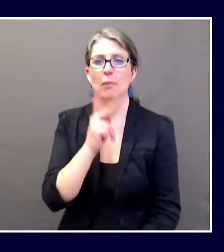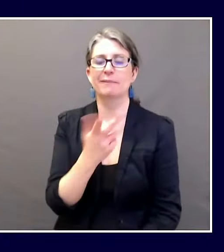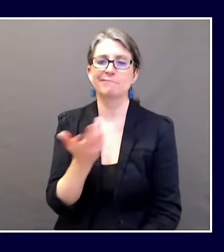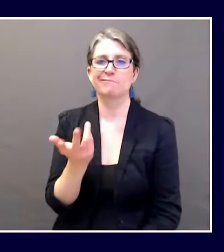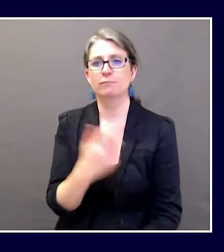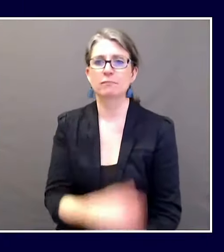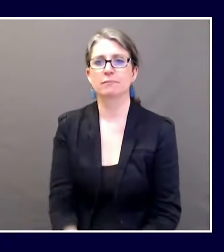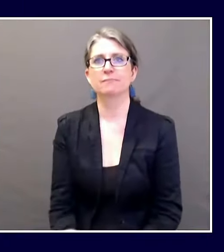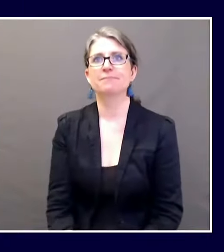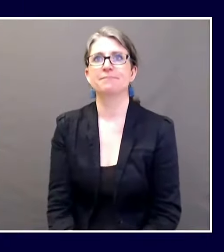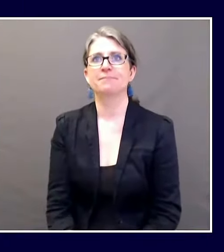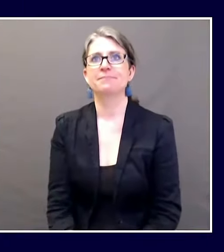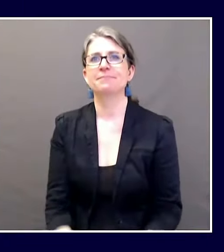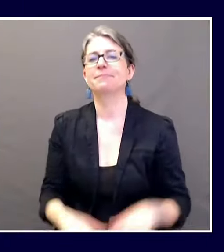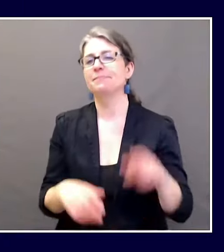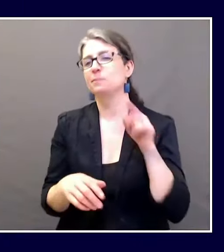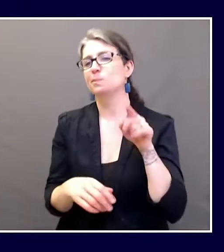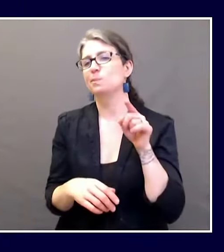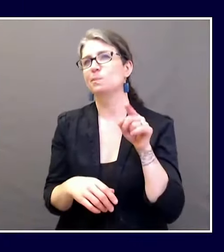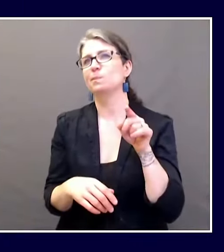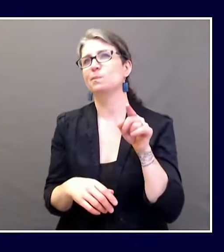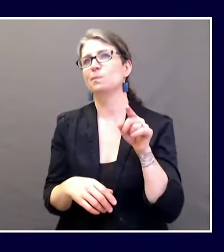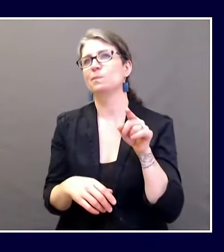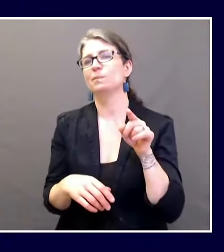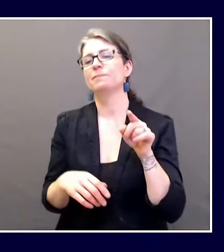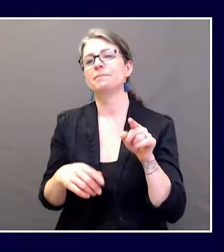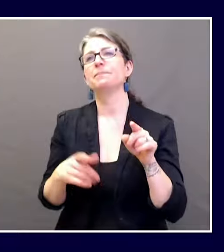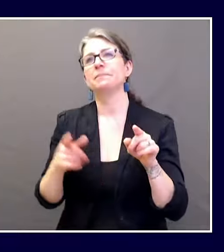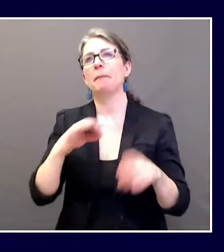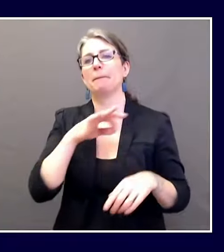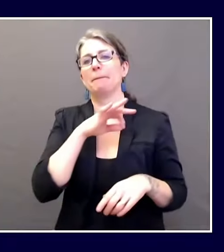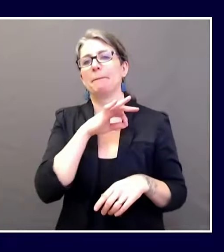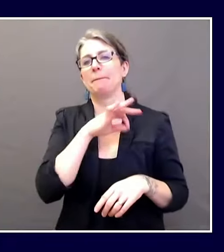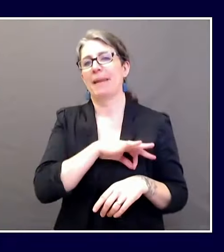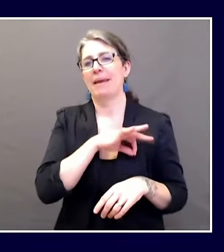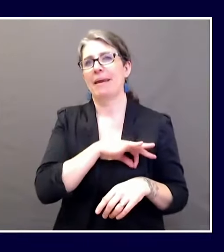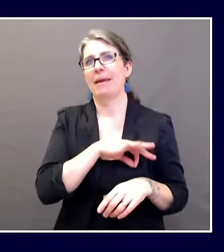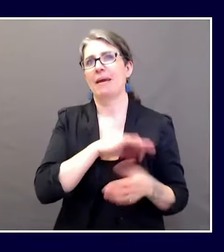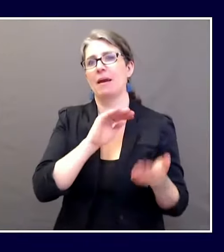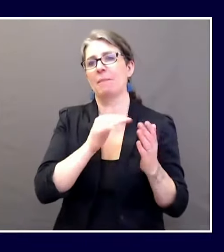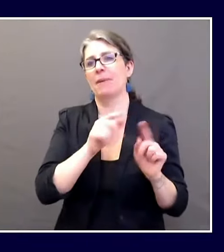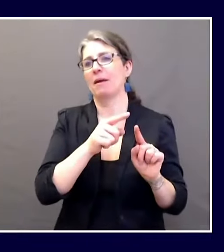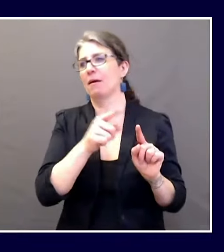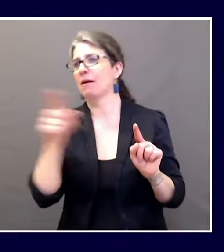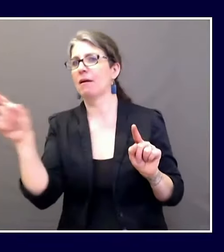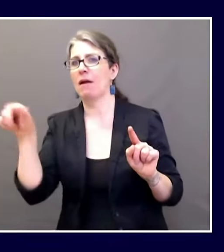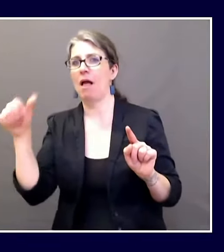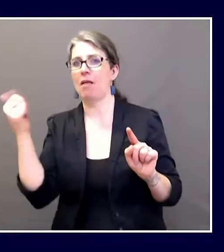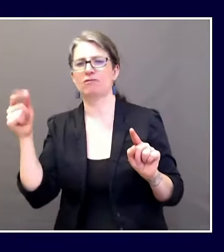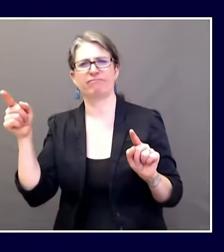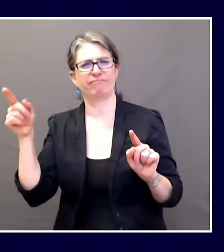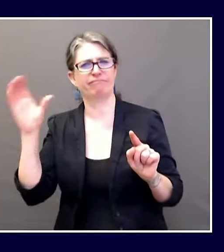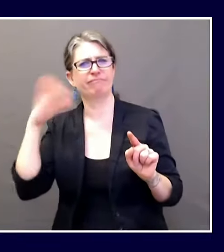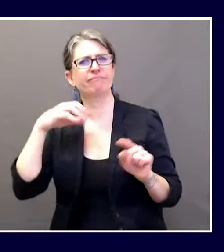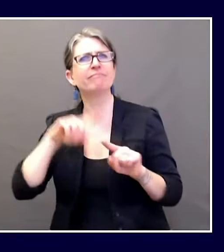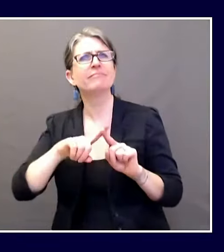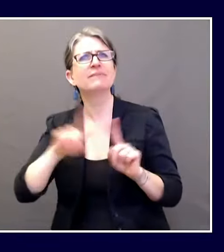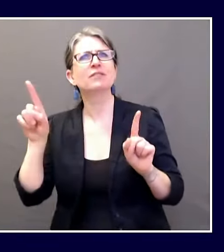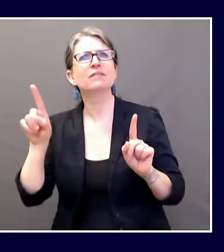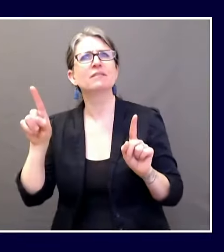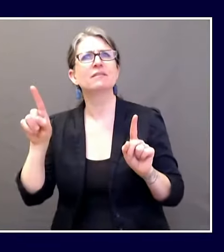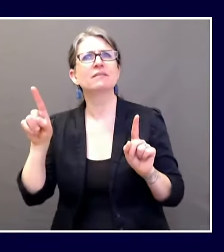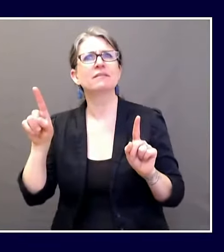but the Navajo Nation and Israel, both when they crossed the 50%, roughly